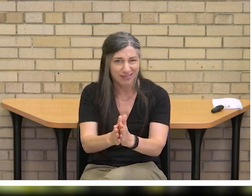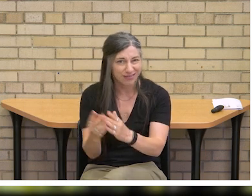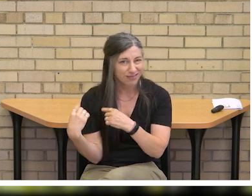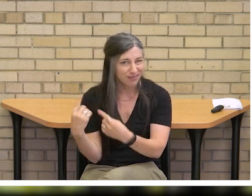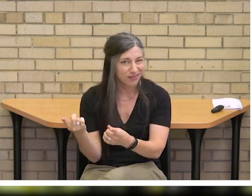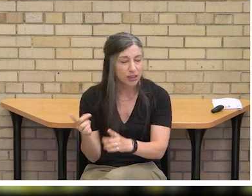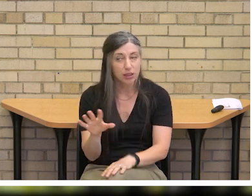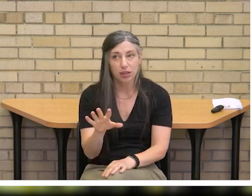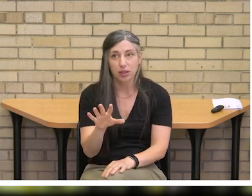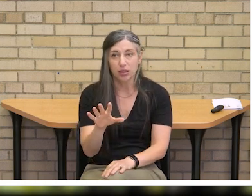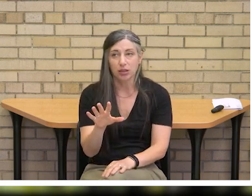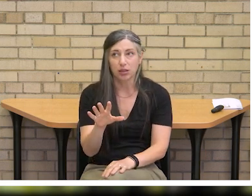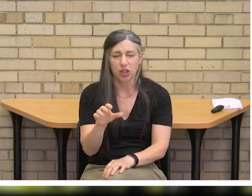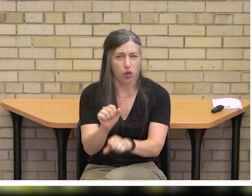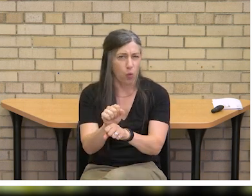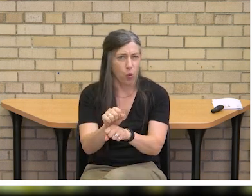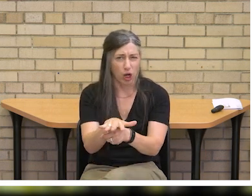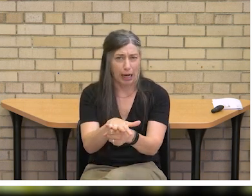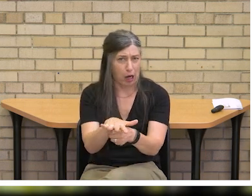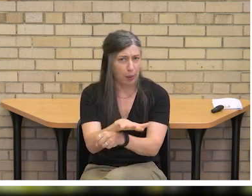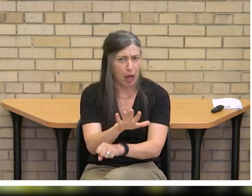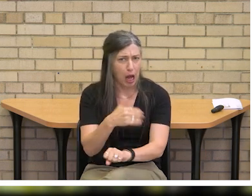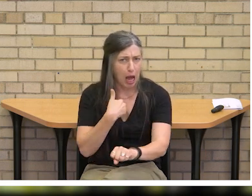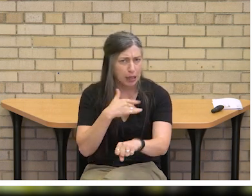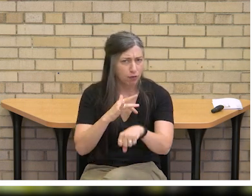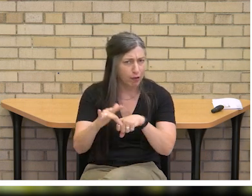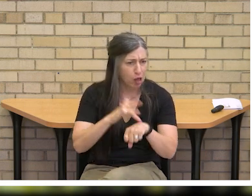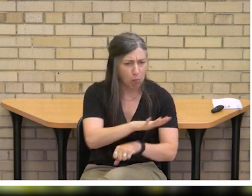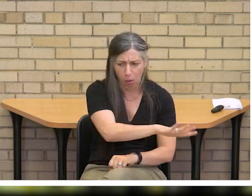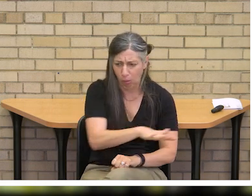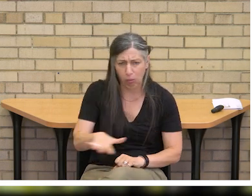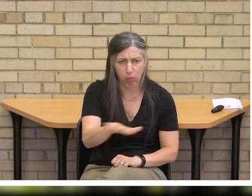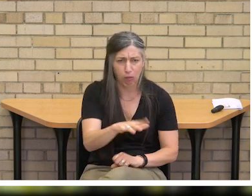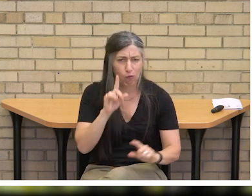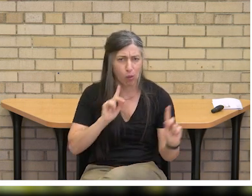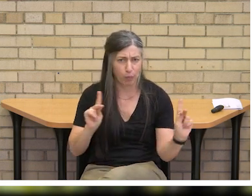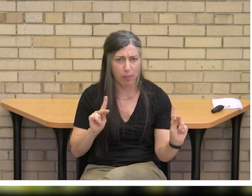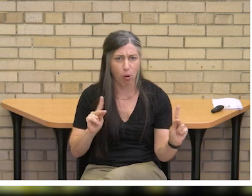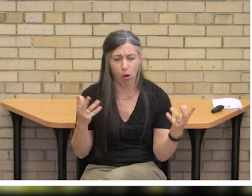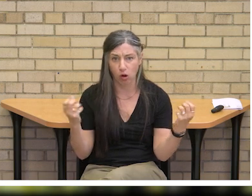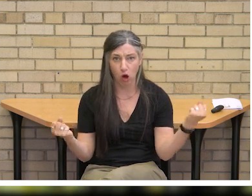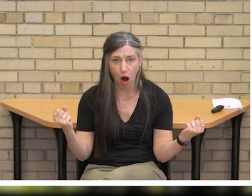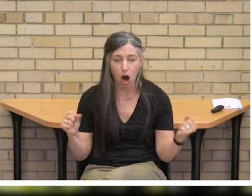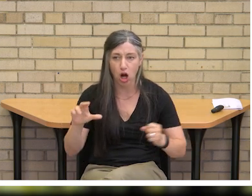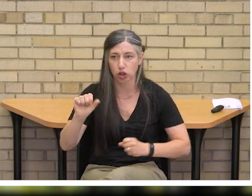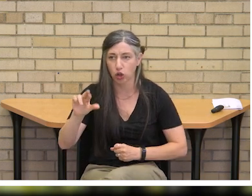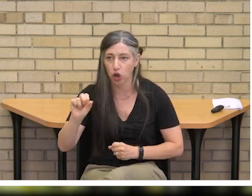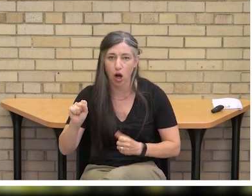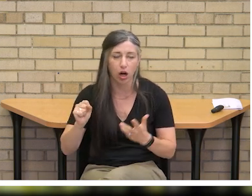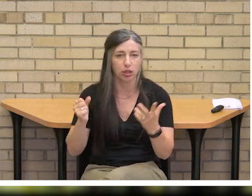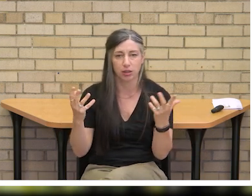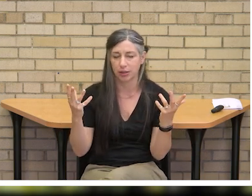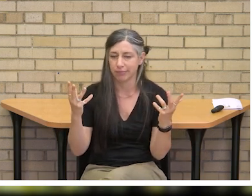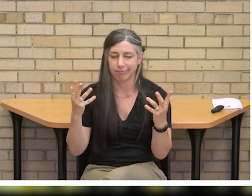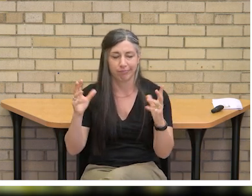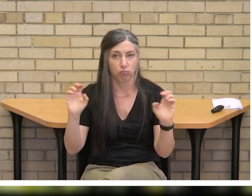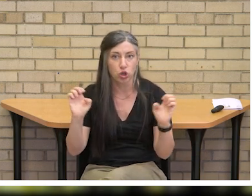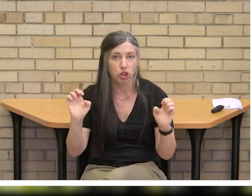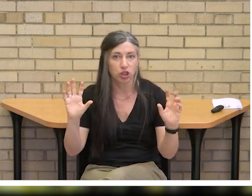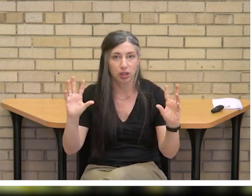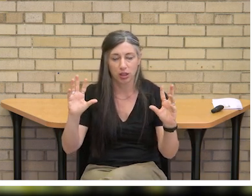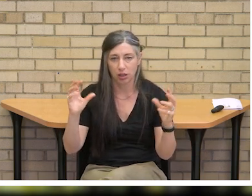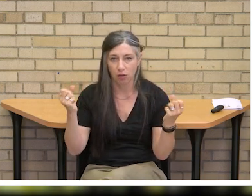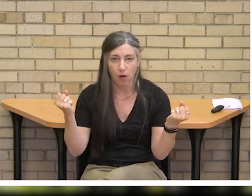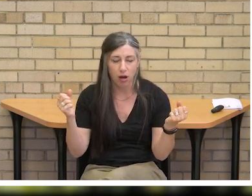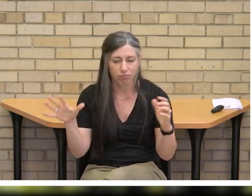space within the work site itself that vehicles and that kind of thing will be parked